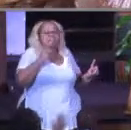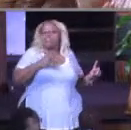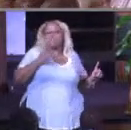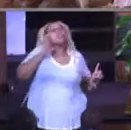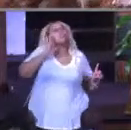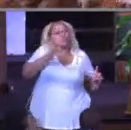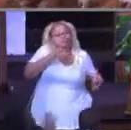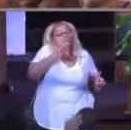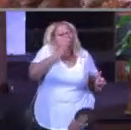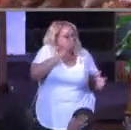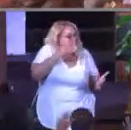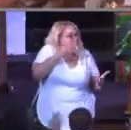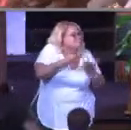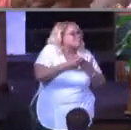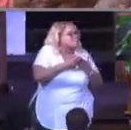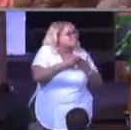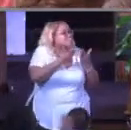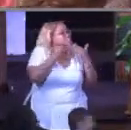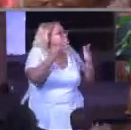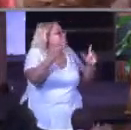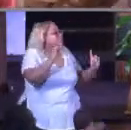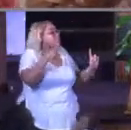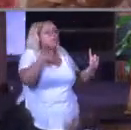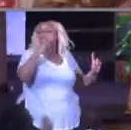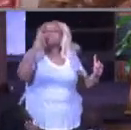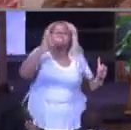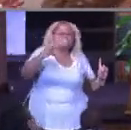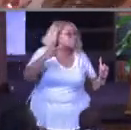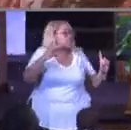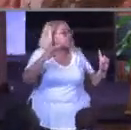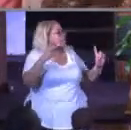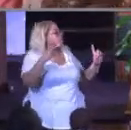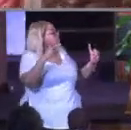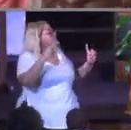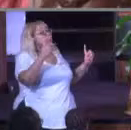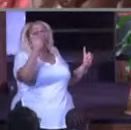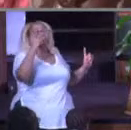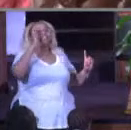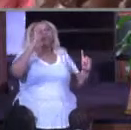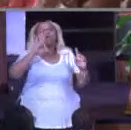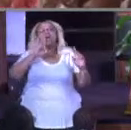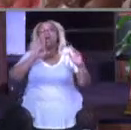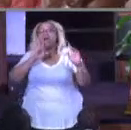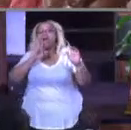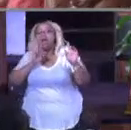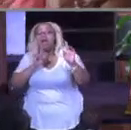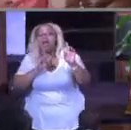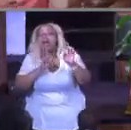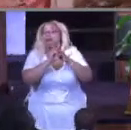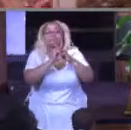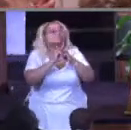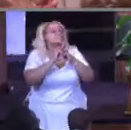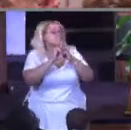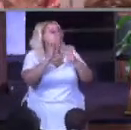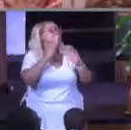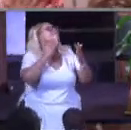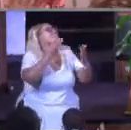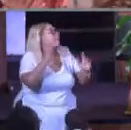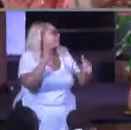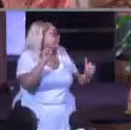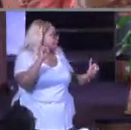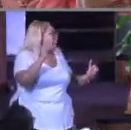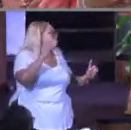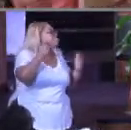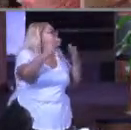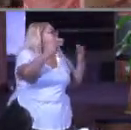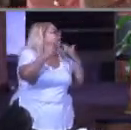feel it. You will soon. Thank him for it. I don't see it. I know you don't see it because it's going to sneak up on you. Thank him for it. Thank him for